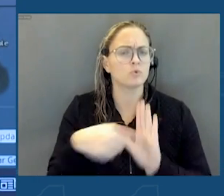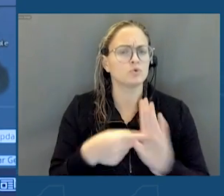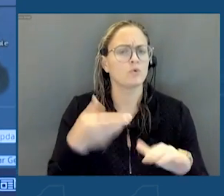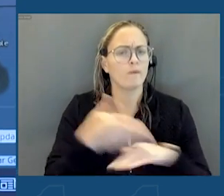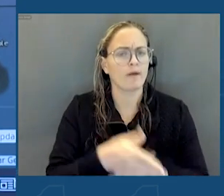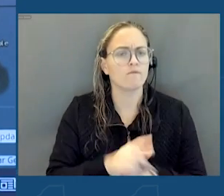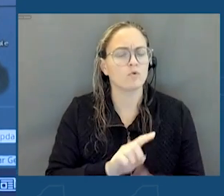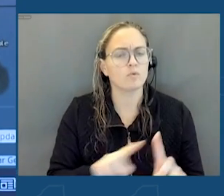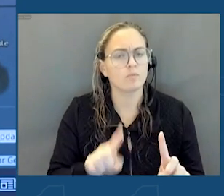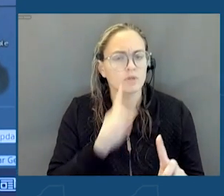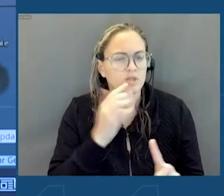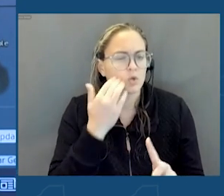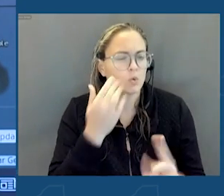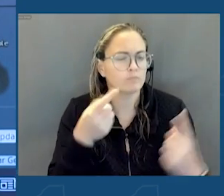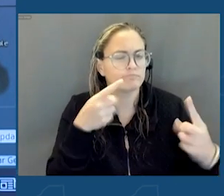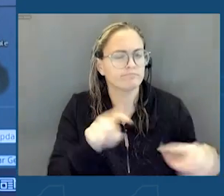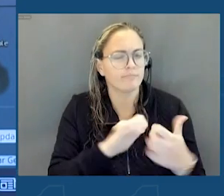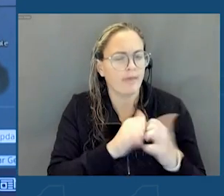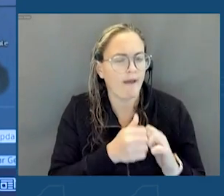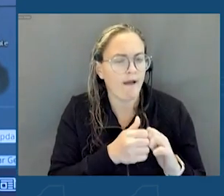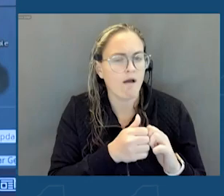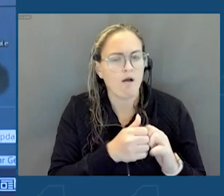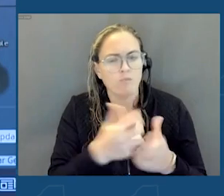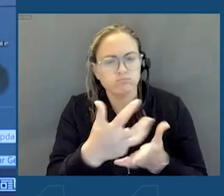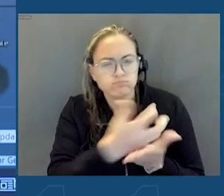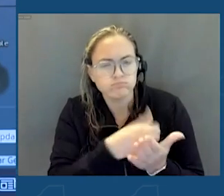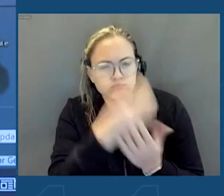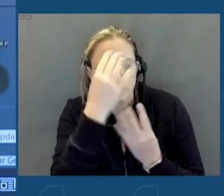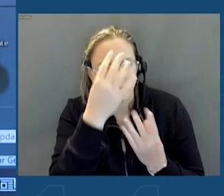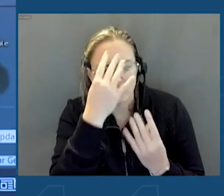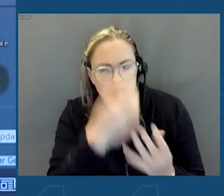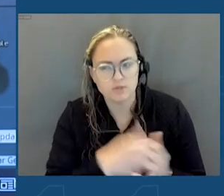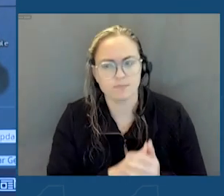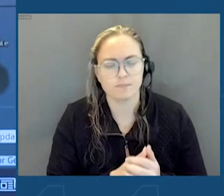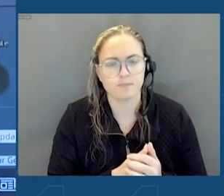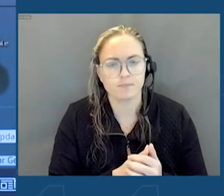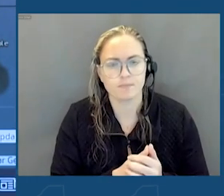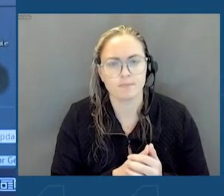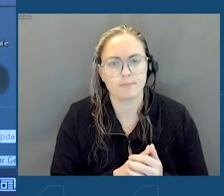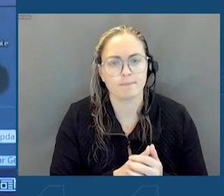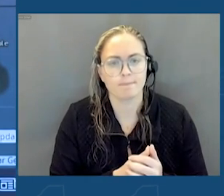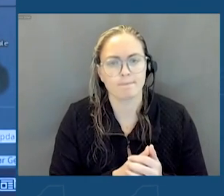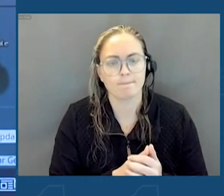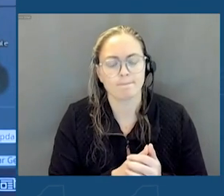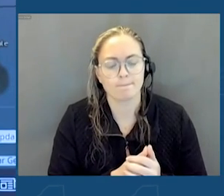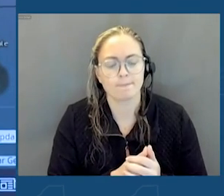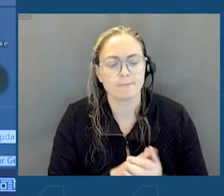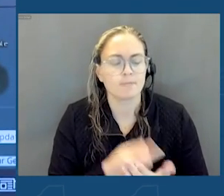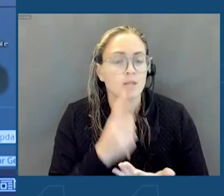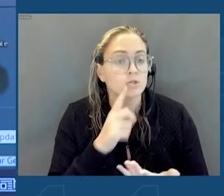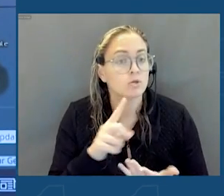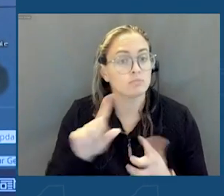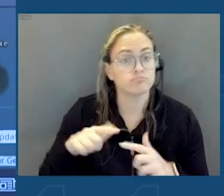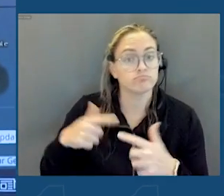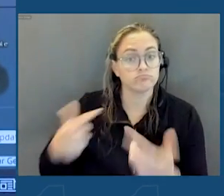knows exactly how we're getting our information and making sure it gets out to the public as soon as possible. Basil Sagos.